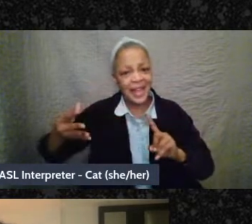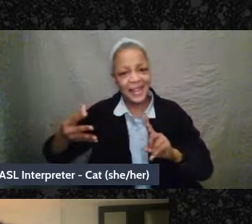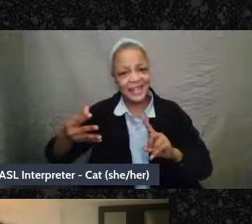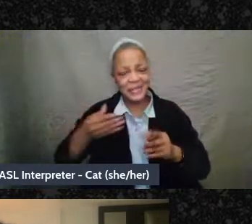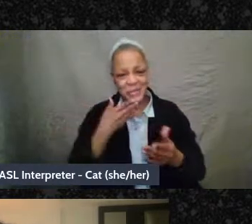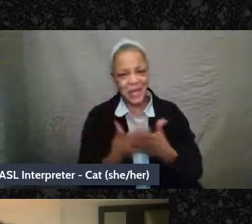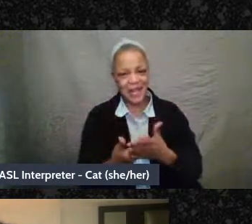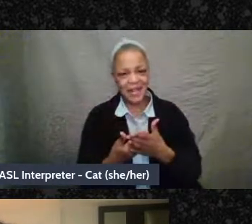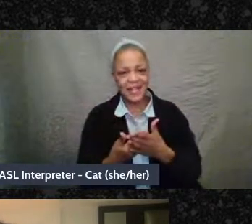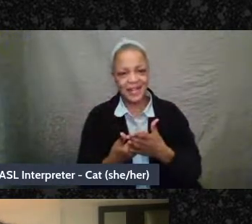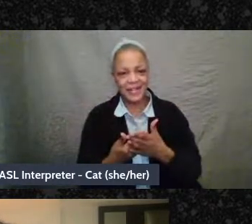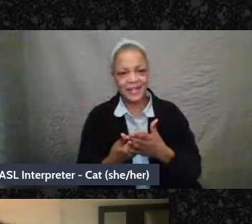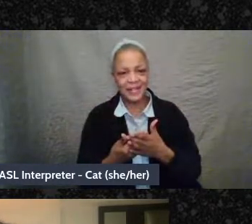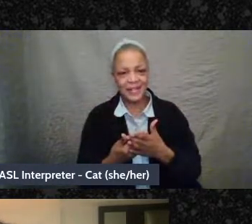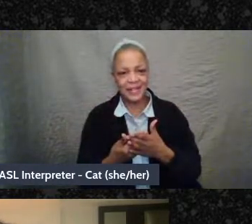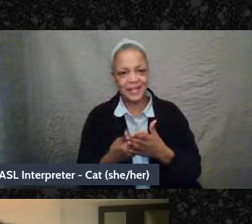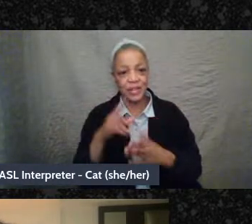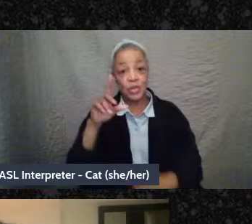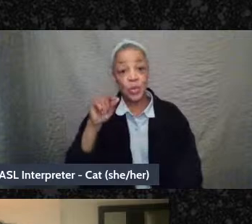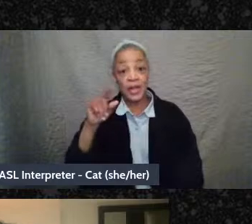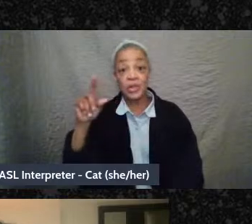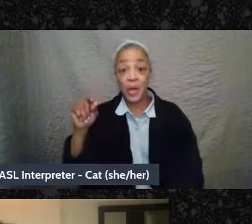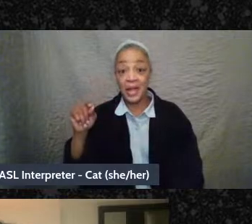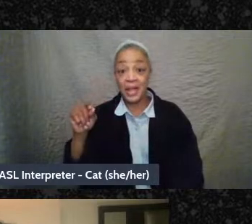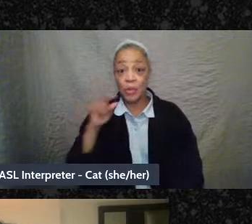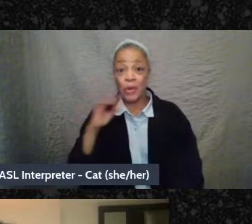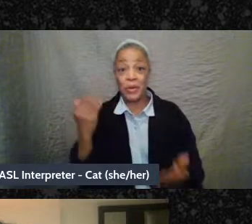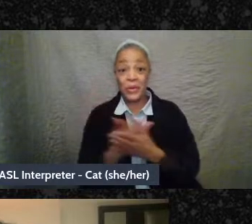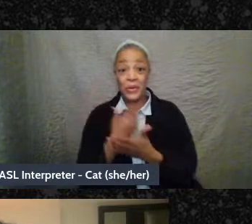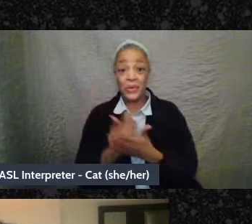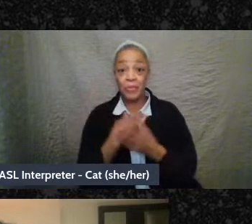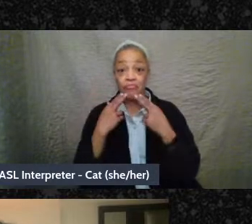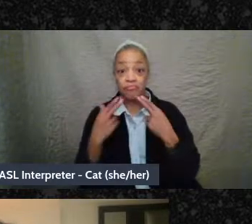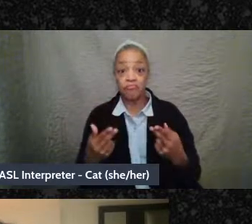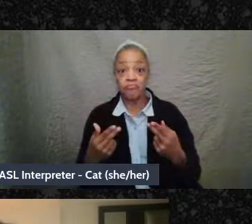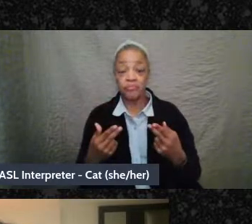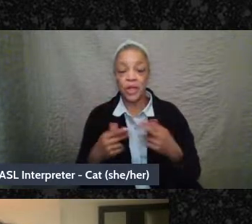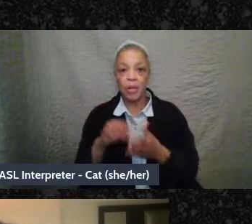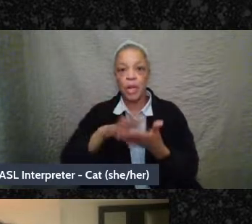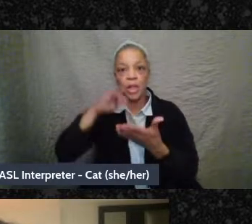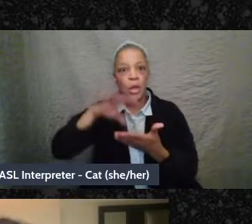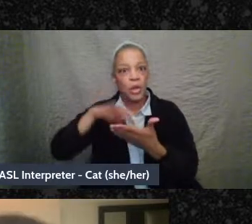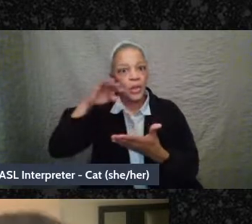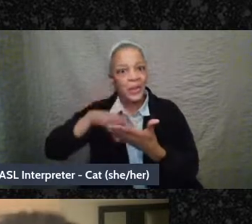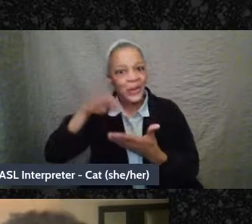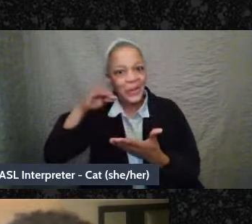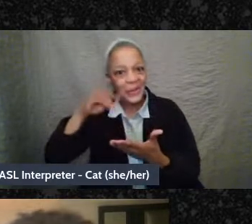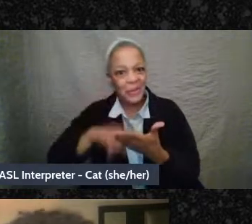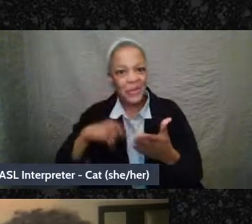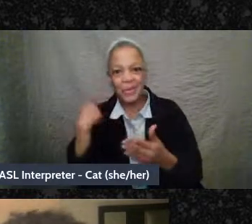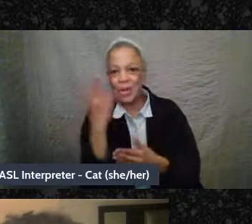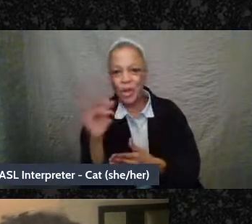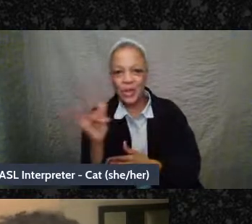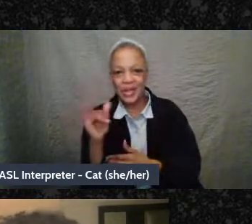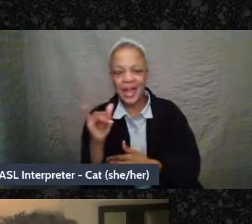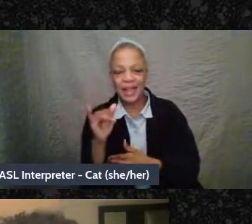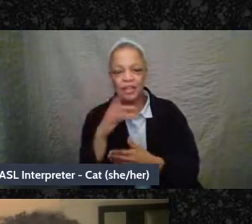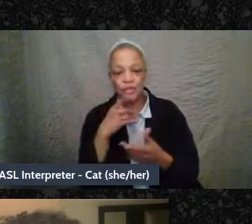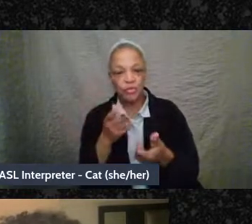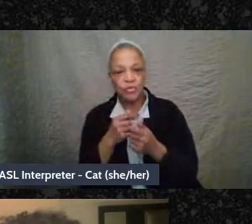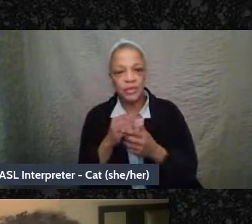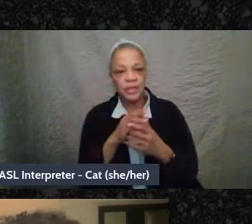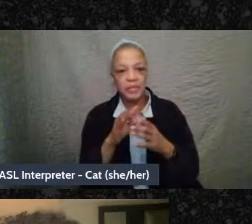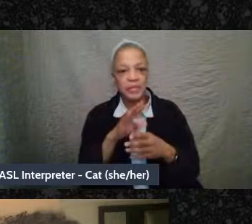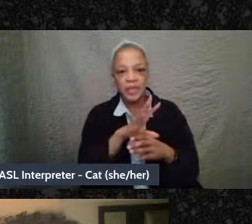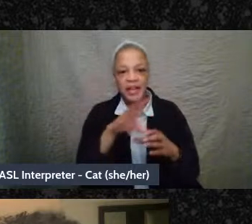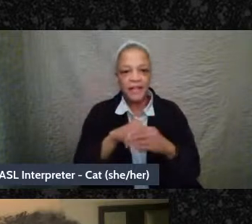I think 2020, we were new to it, learned quite a bit. and what it would look like to engage in moving